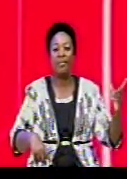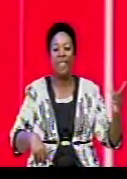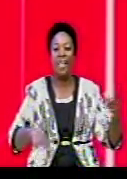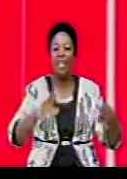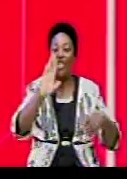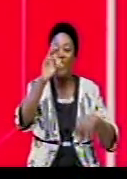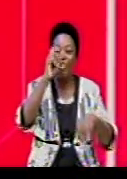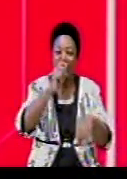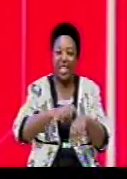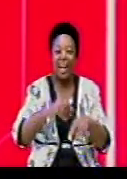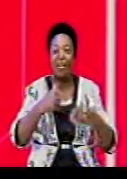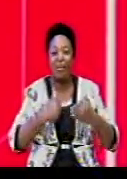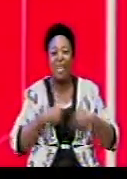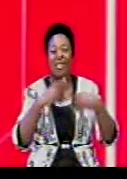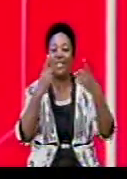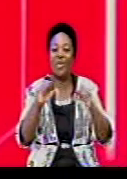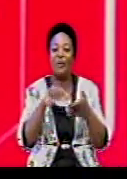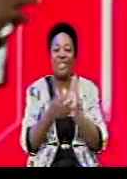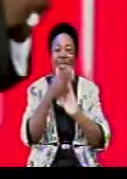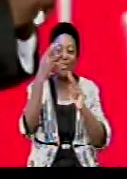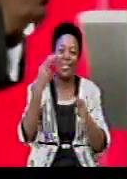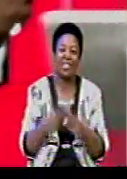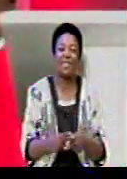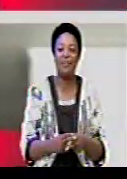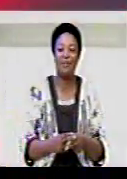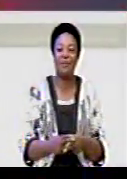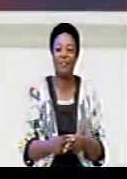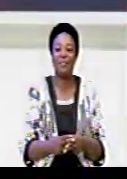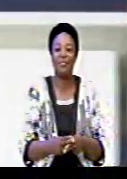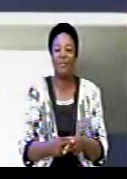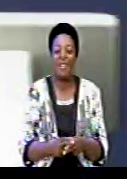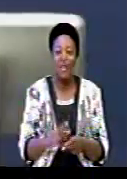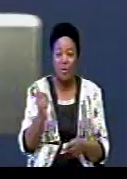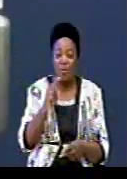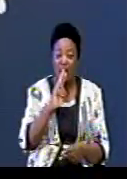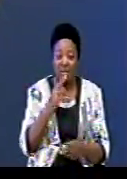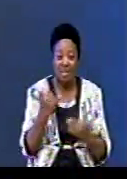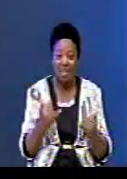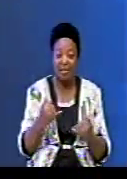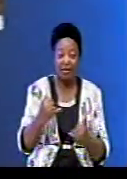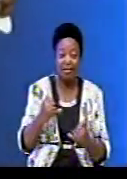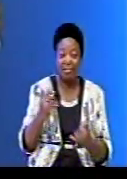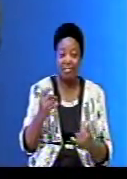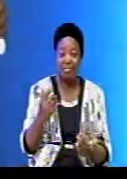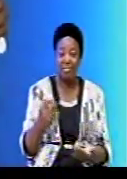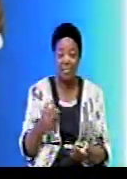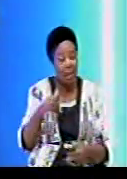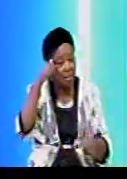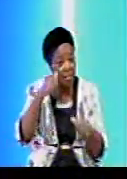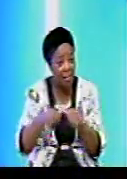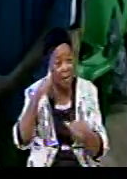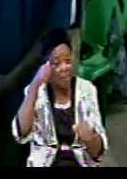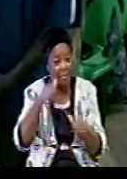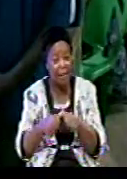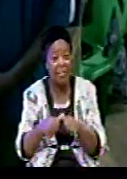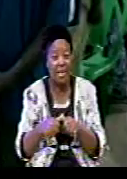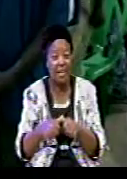I shall be made whole. When you hear the name of Jesus, that's the connecting